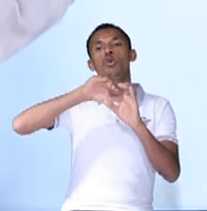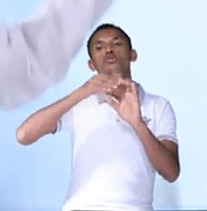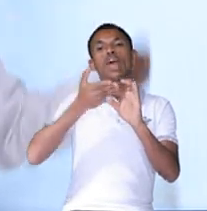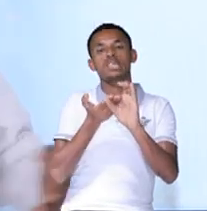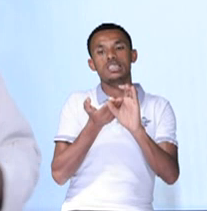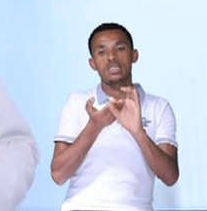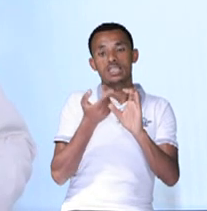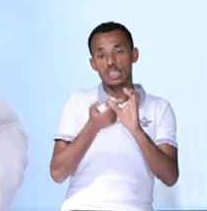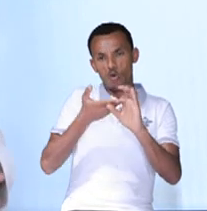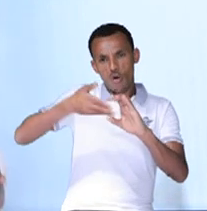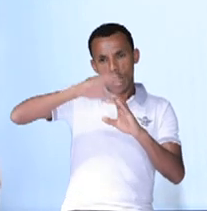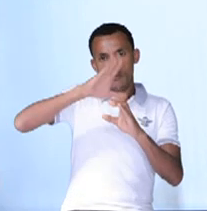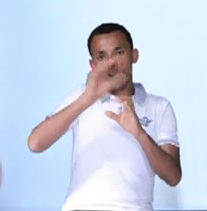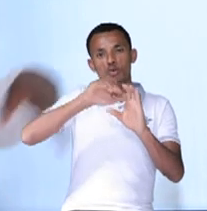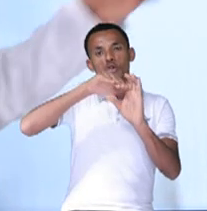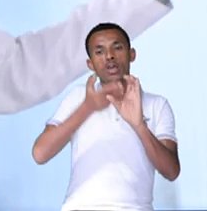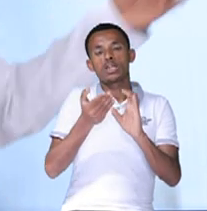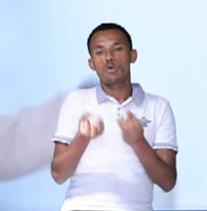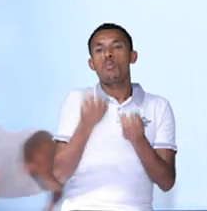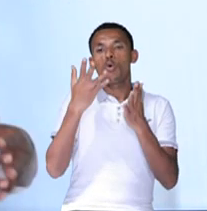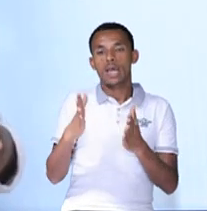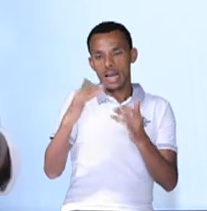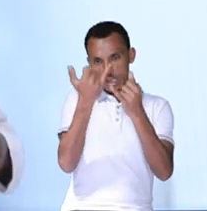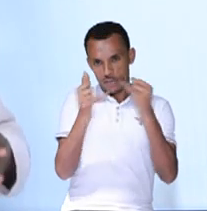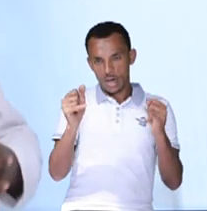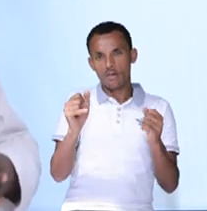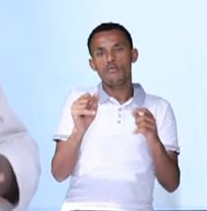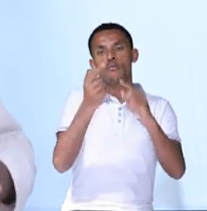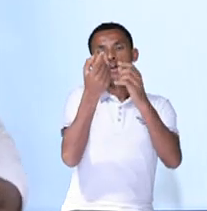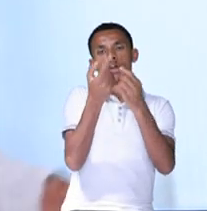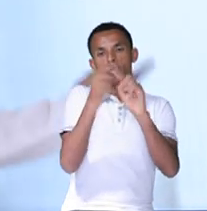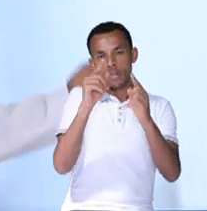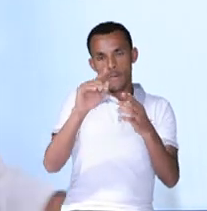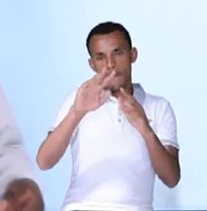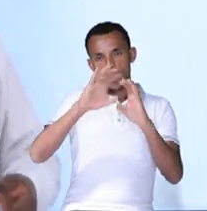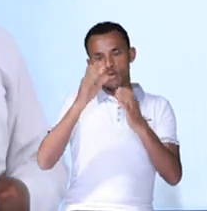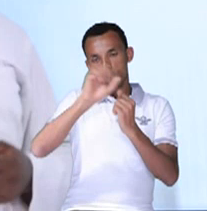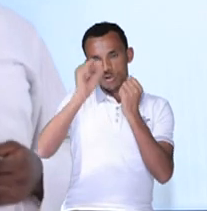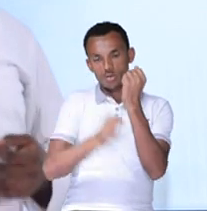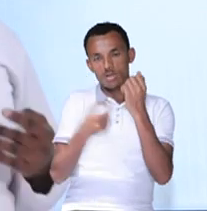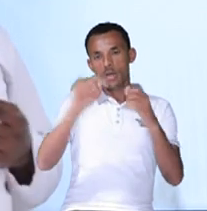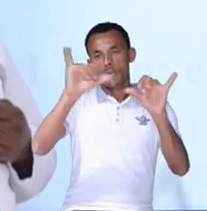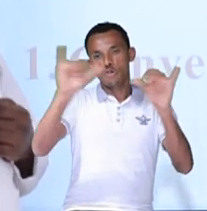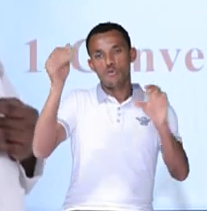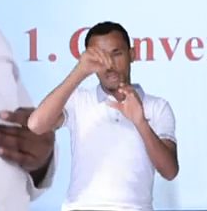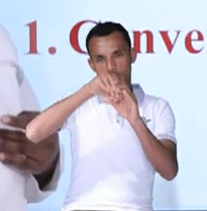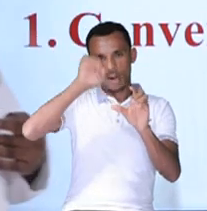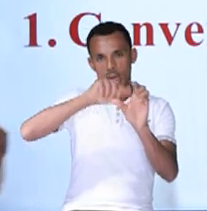The convex and the concave polygon classified into various types based on the measure of the interior